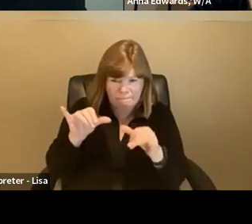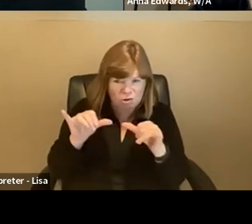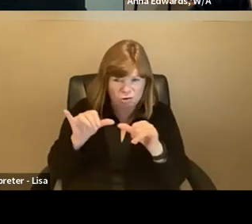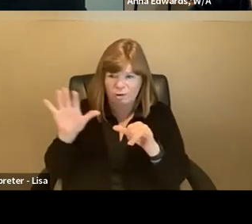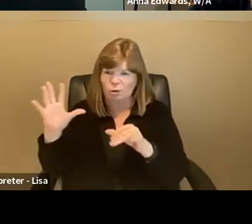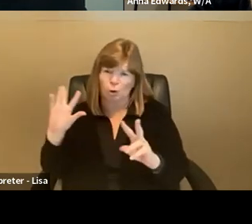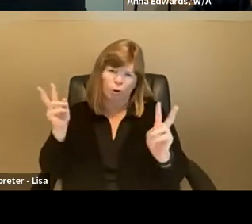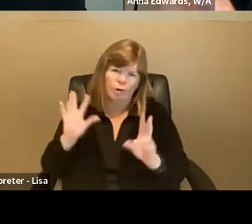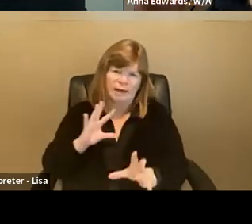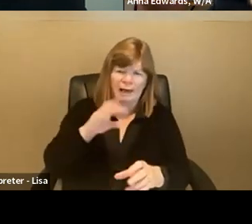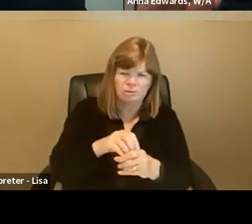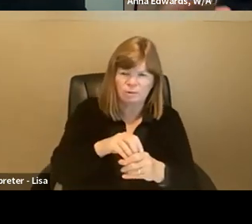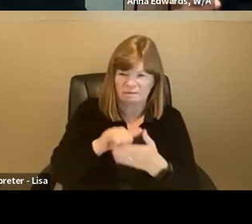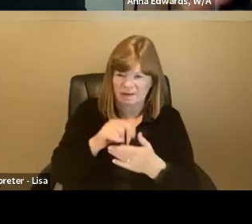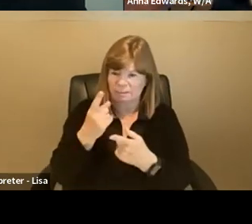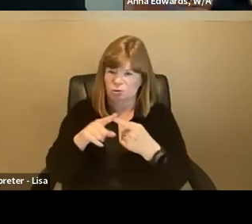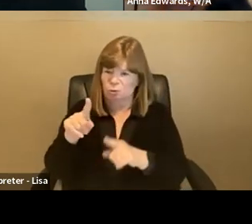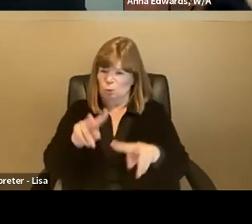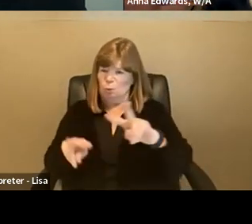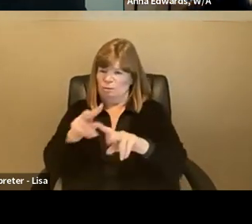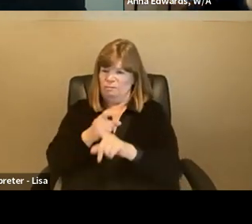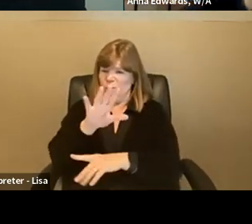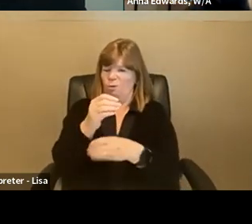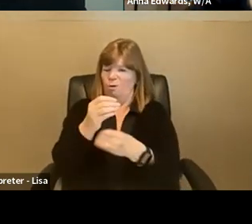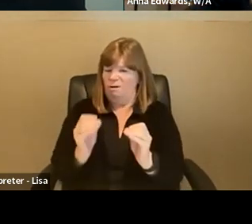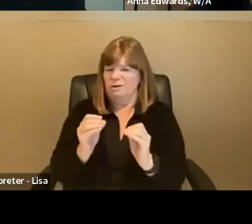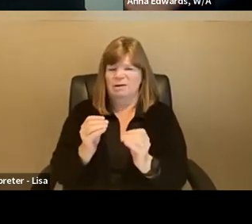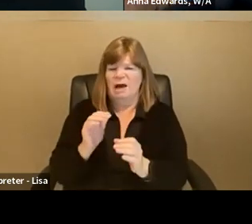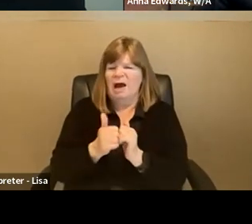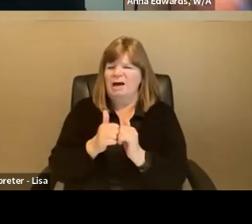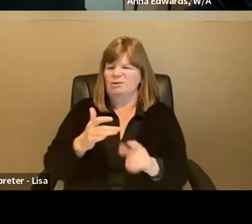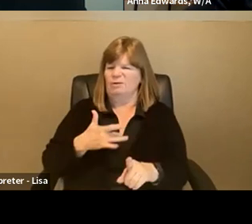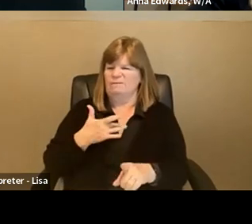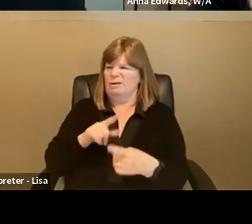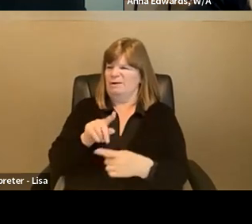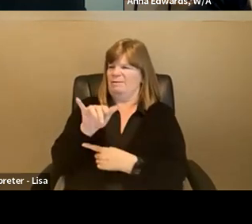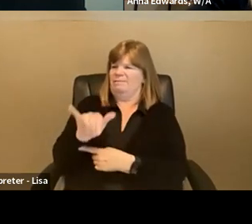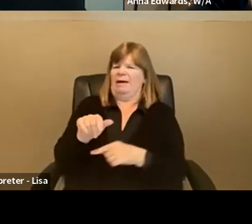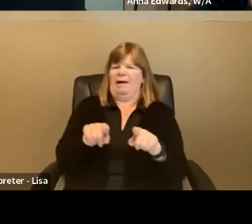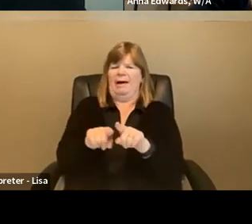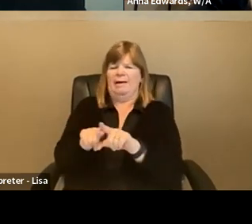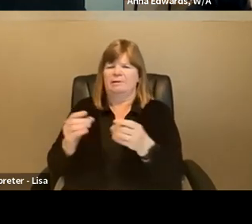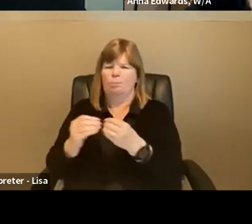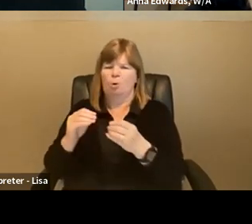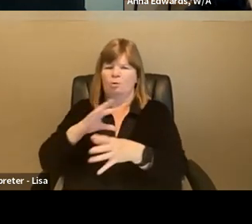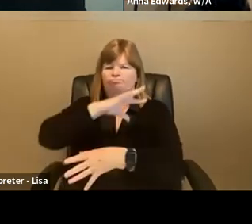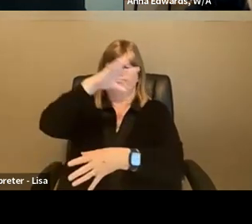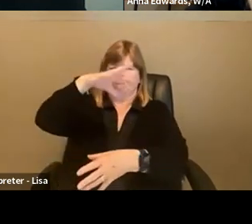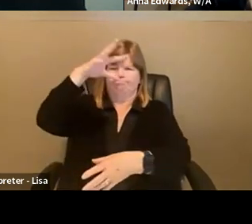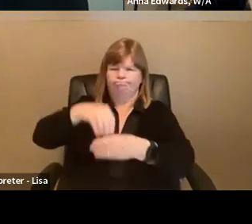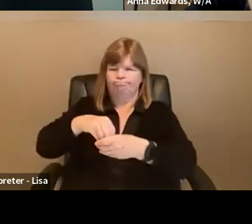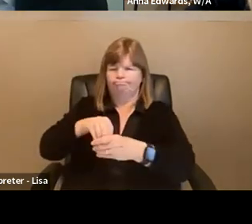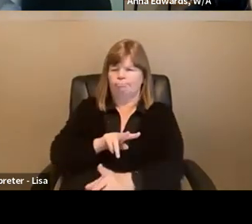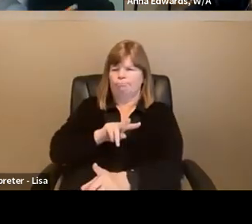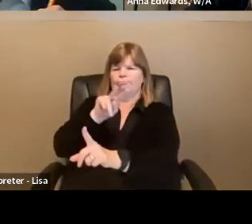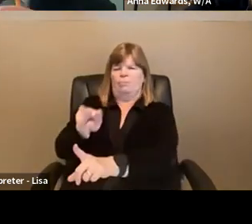that something that you look at from your office? And how do you think about that as a more comprehensive view of what's happening